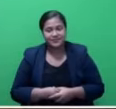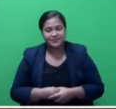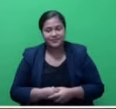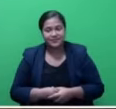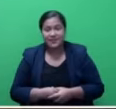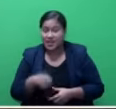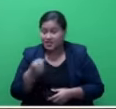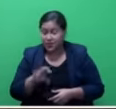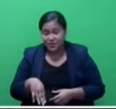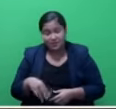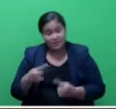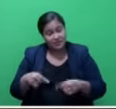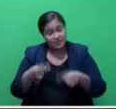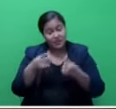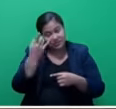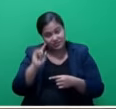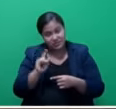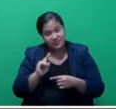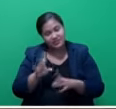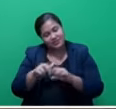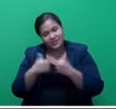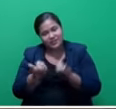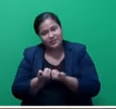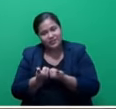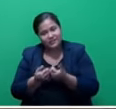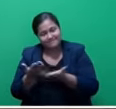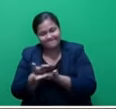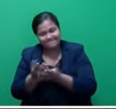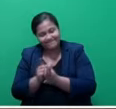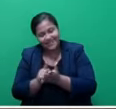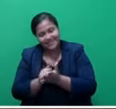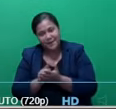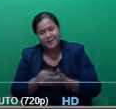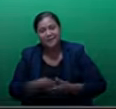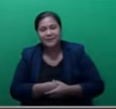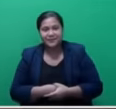As no member opposes, the motion is agreed to unanimously.